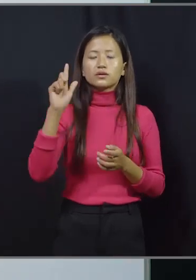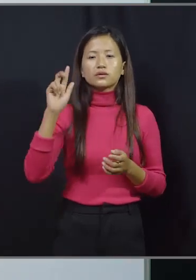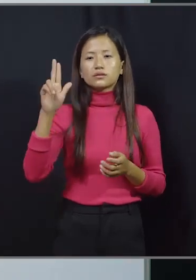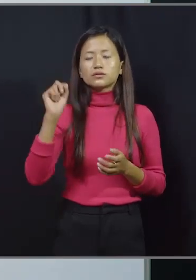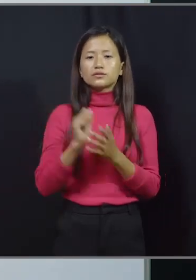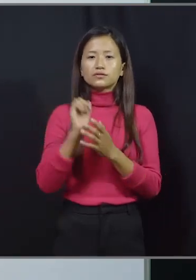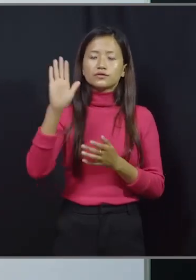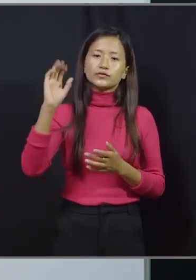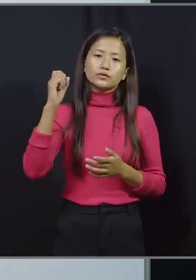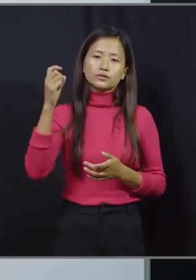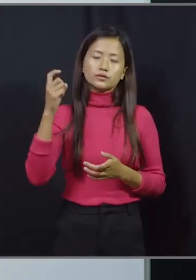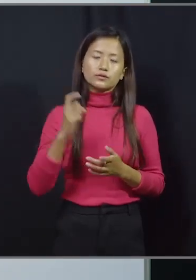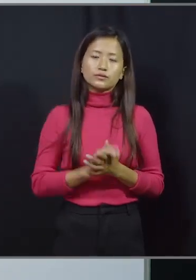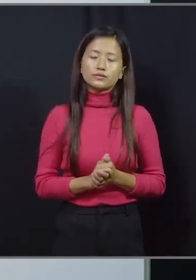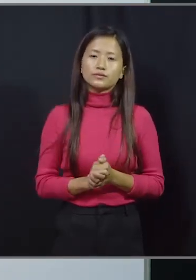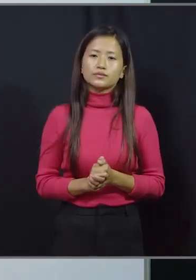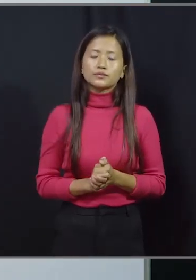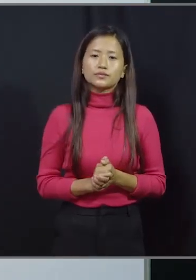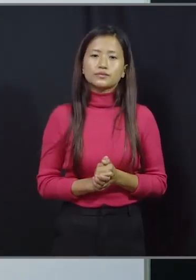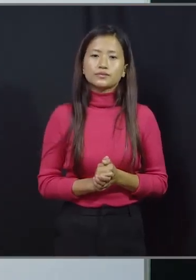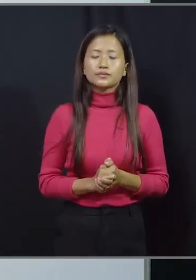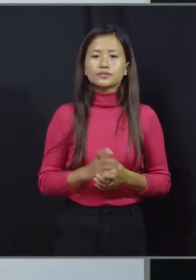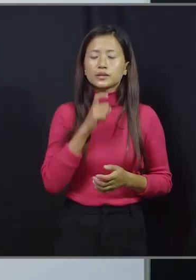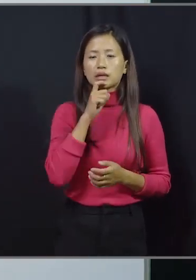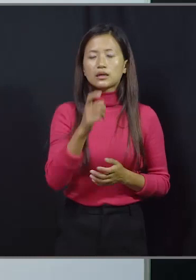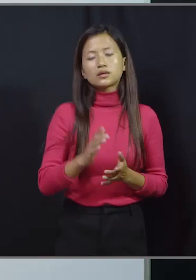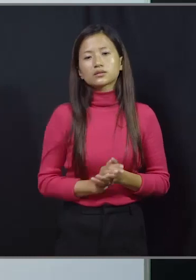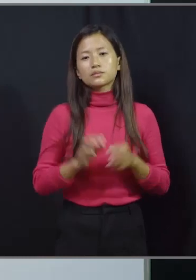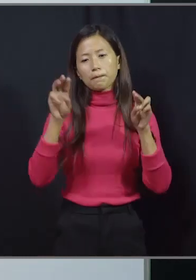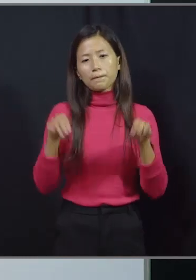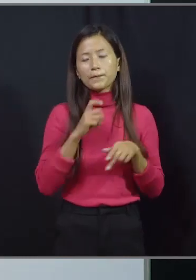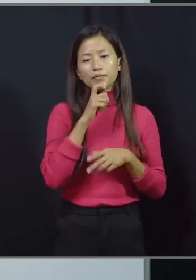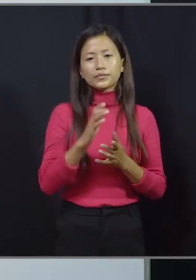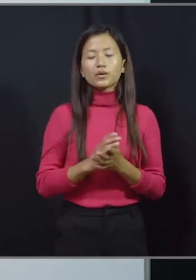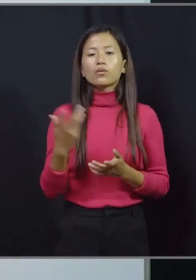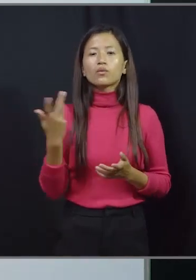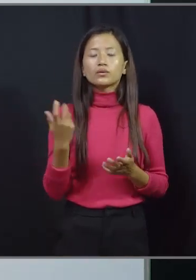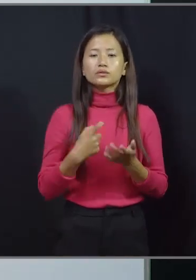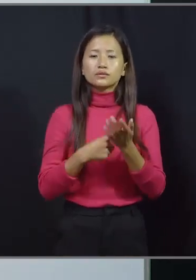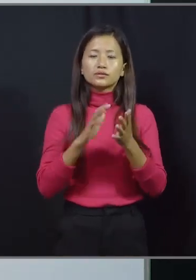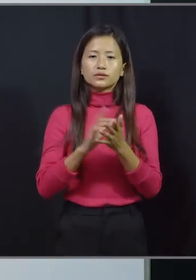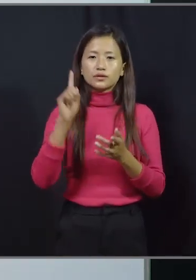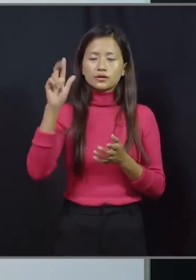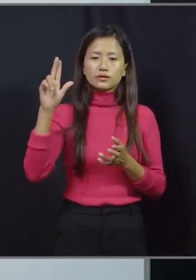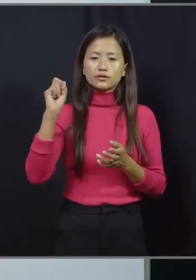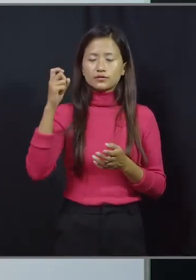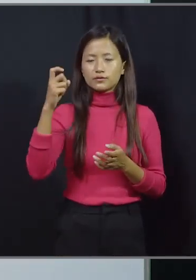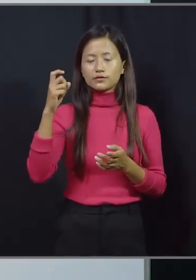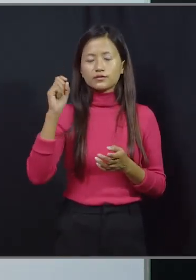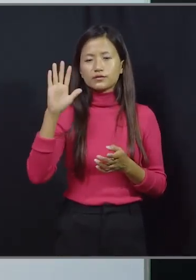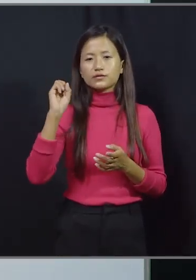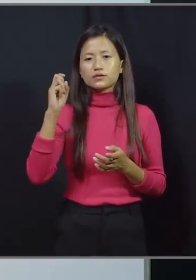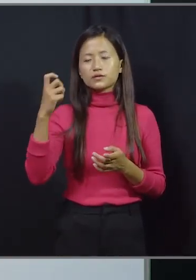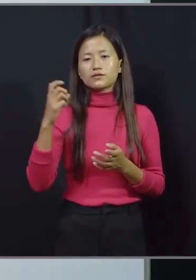1857. So if I'm asked, or if you may ask, when did the revolt of 1857 started?